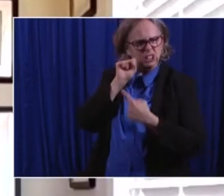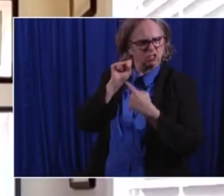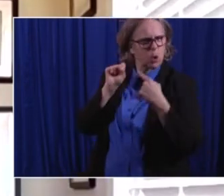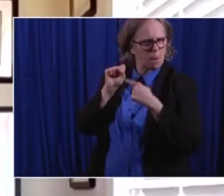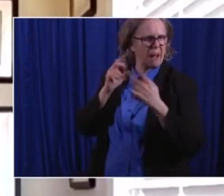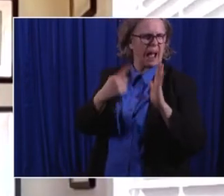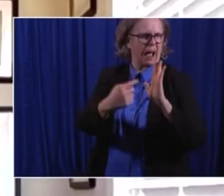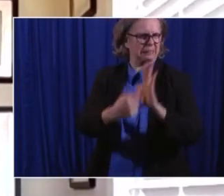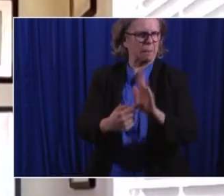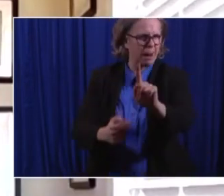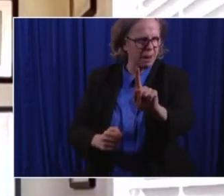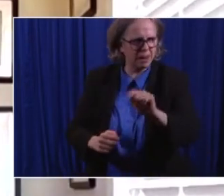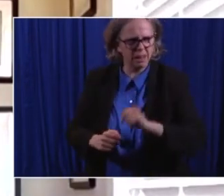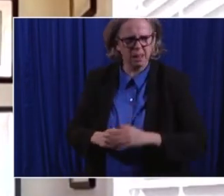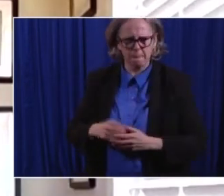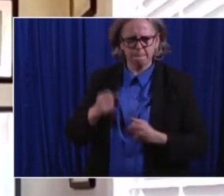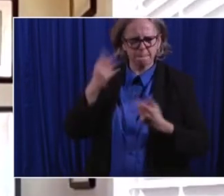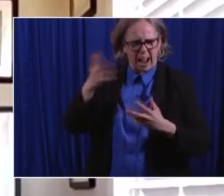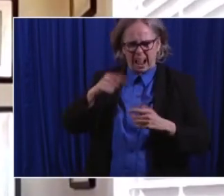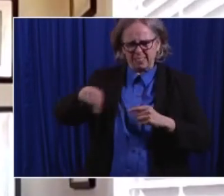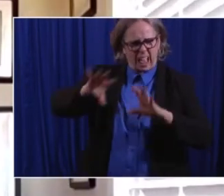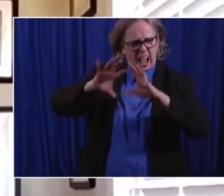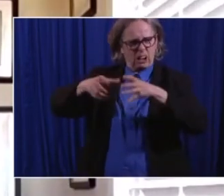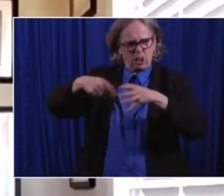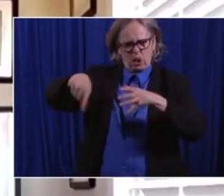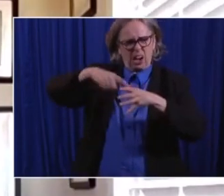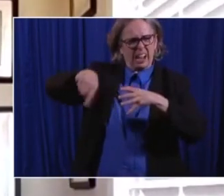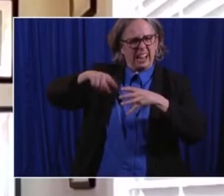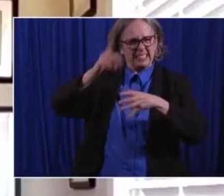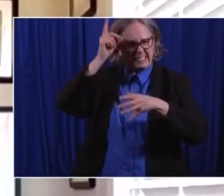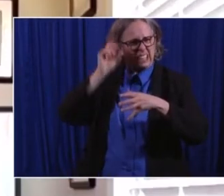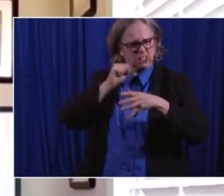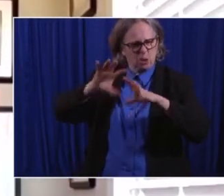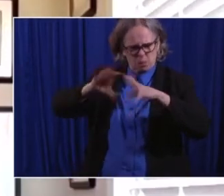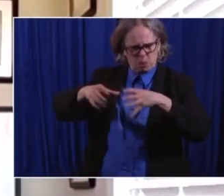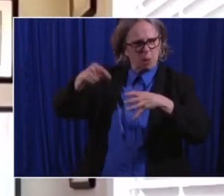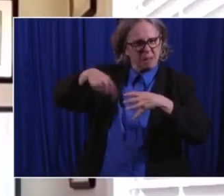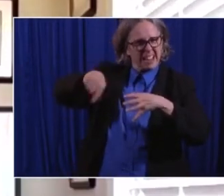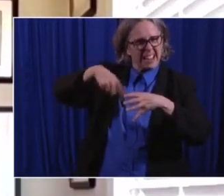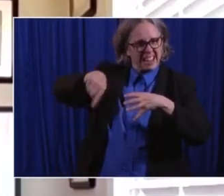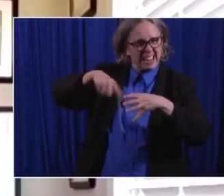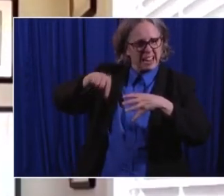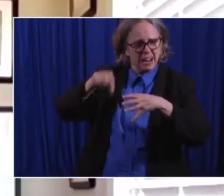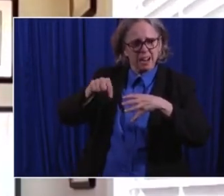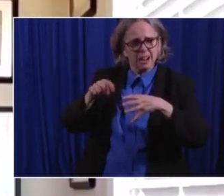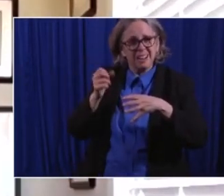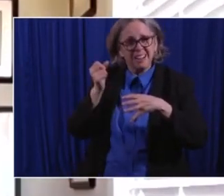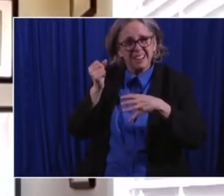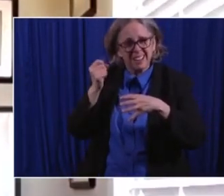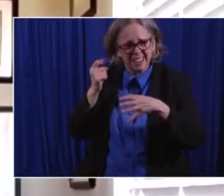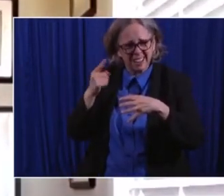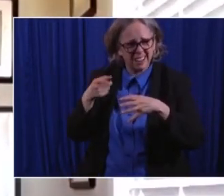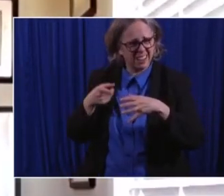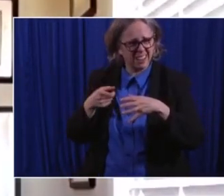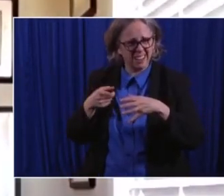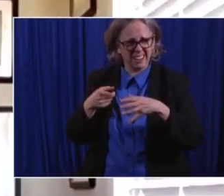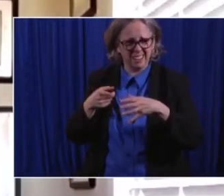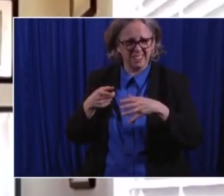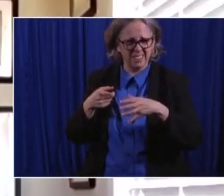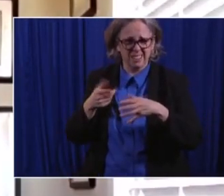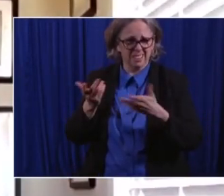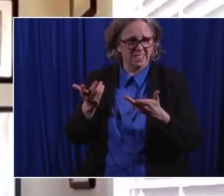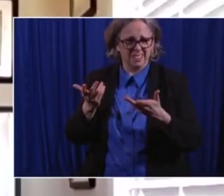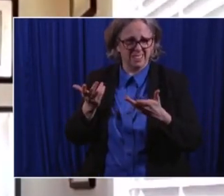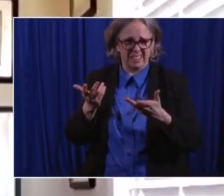many of those individuals are not blessed to make it to some of the advanced stages. People with cystic